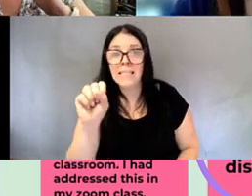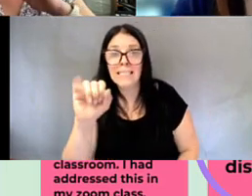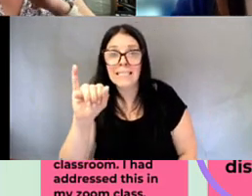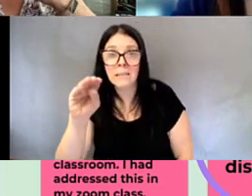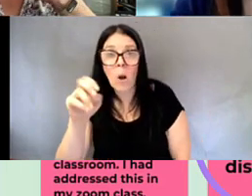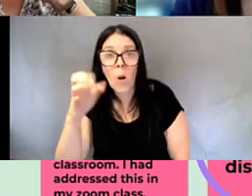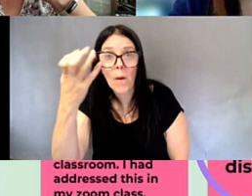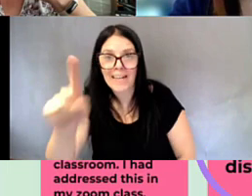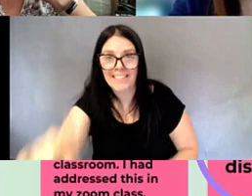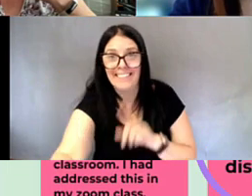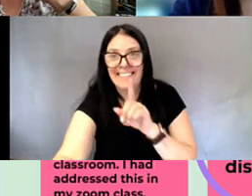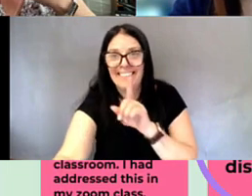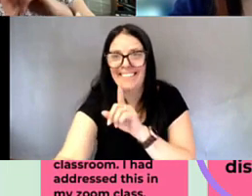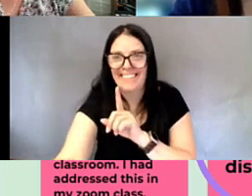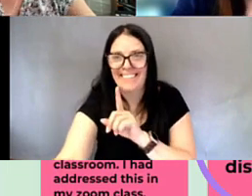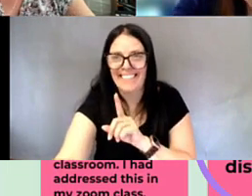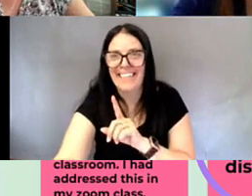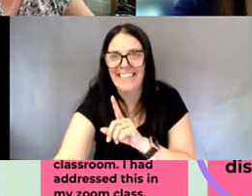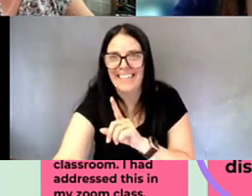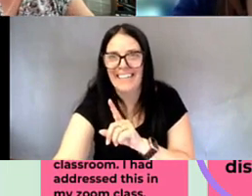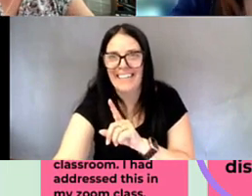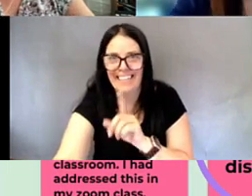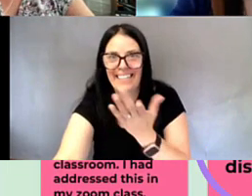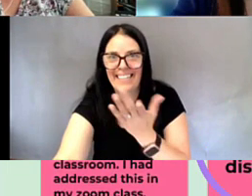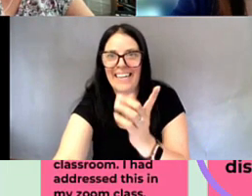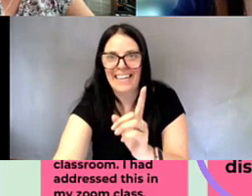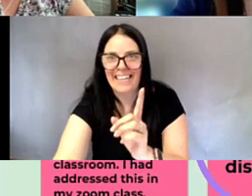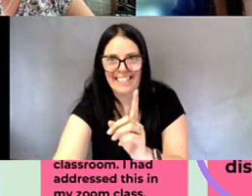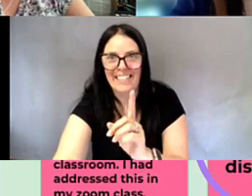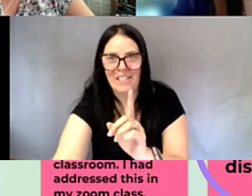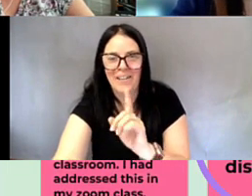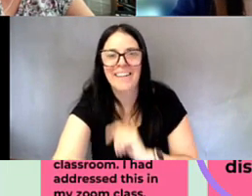wondering if we can address. Yes, please. Yeah? Go ahead, Simone.